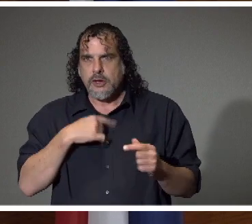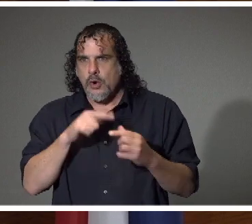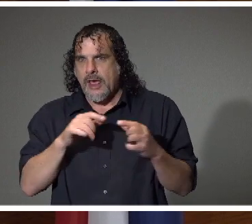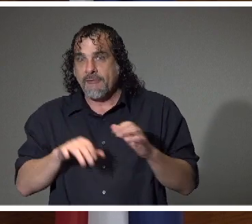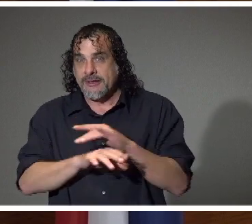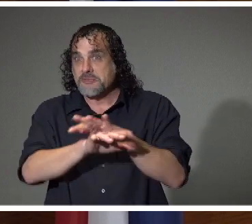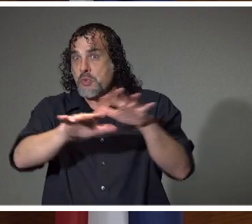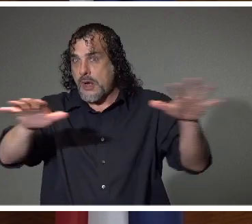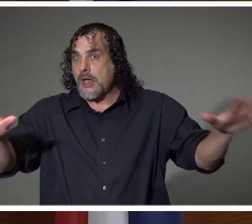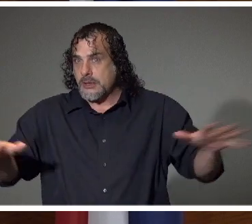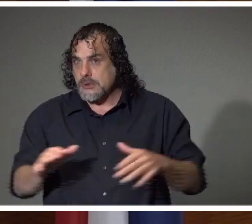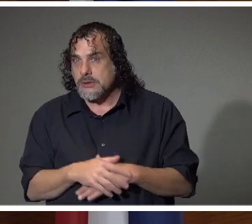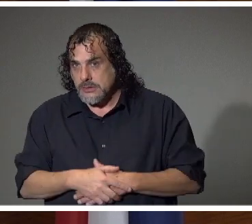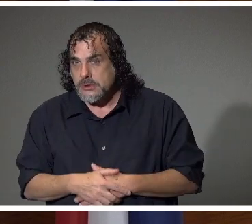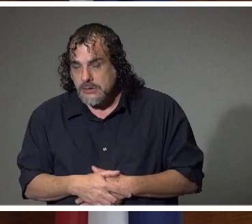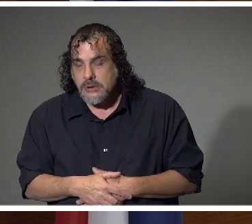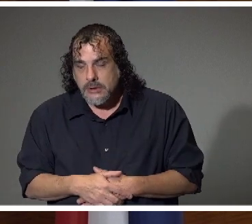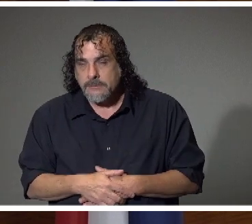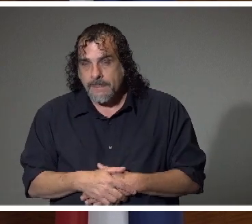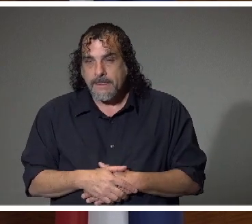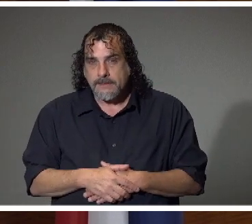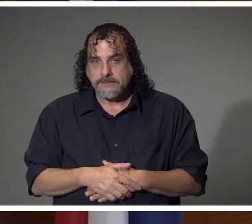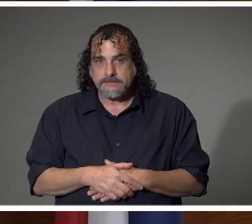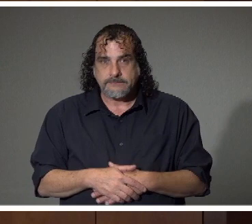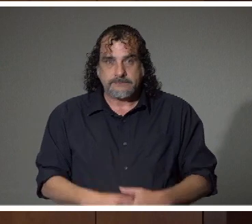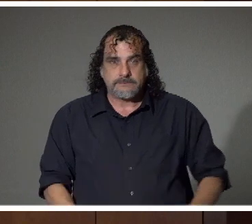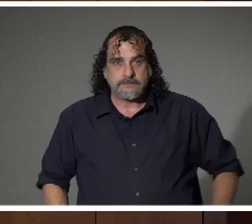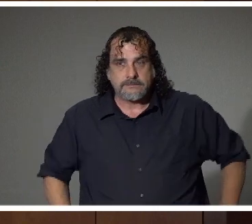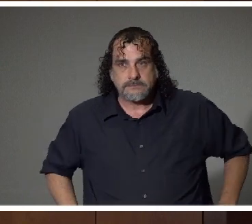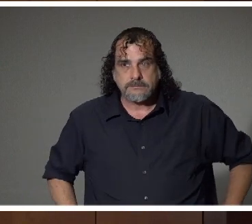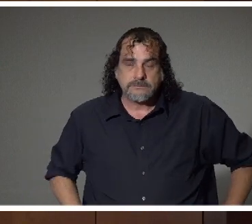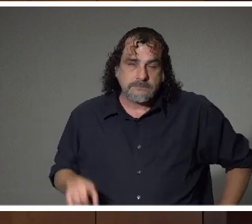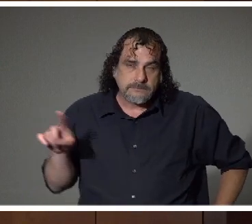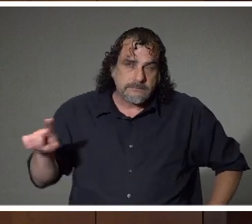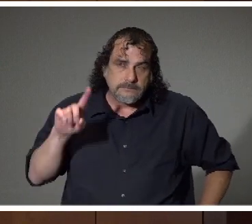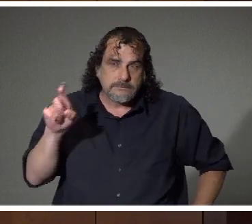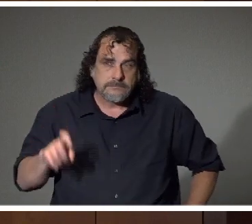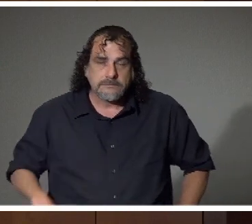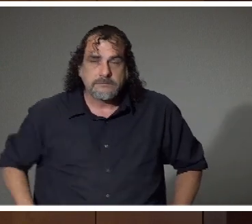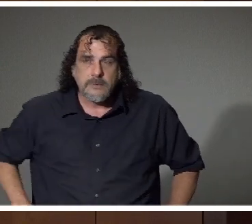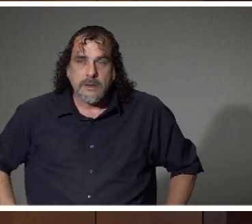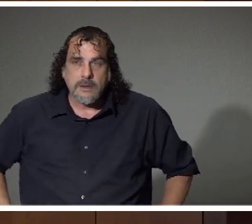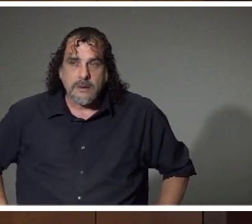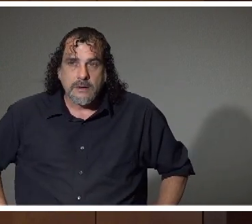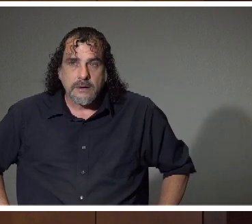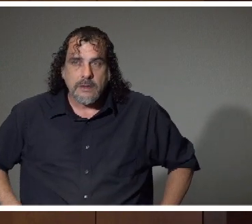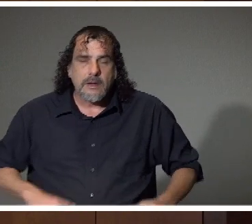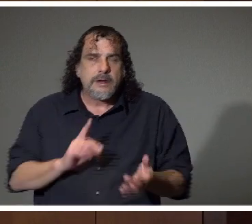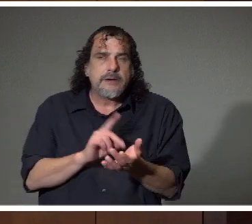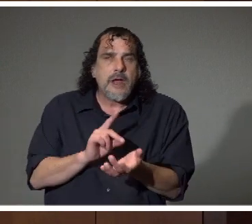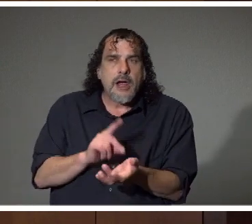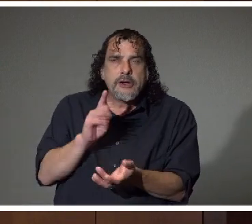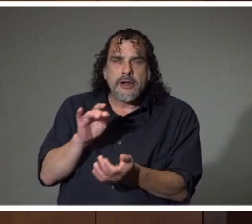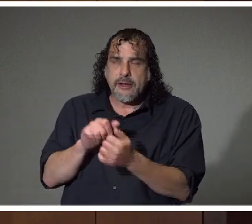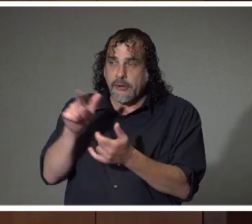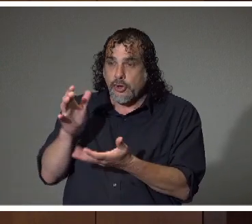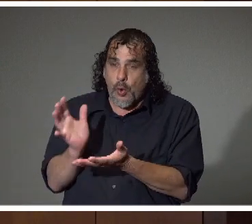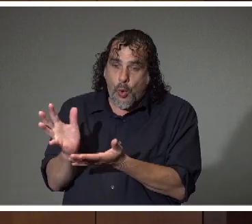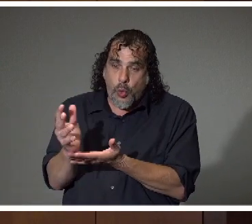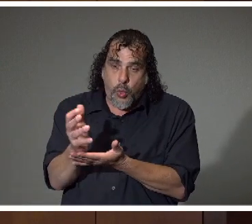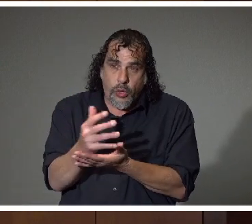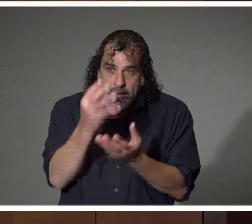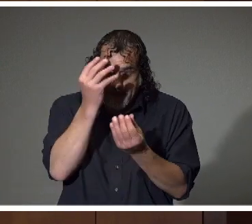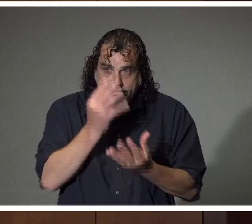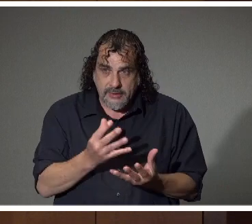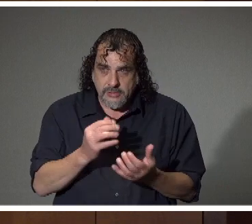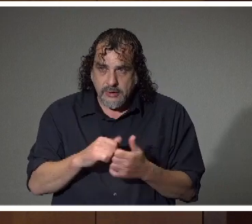major outbreaks at our essential facilities. Yes, sir. Dr. Dobbs, at what point will, as you collect data, will